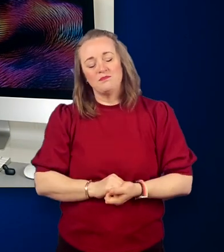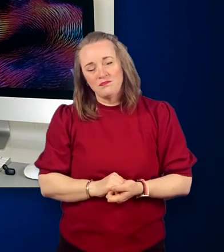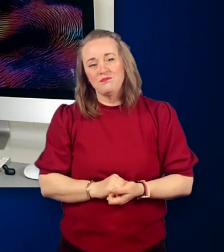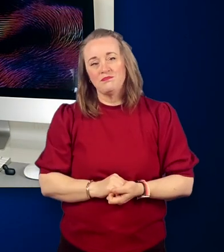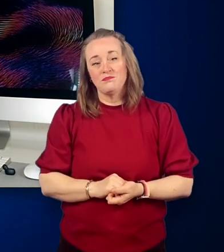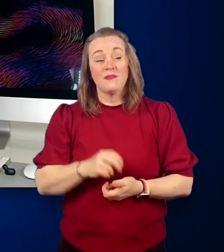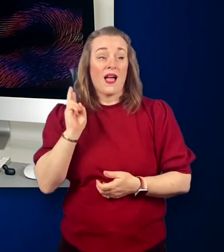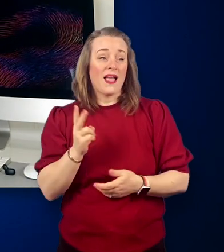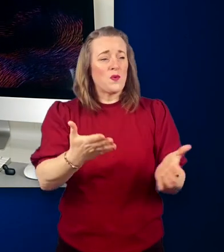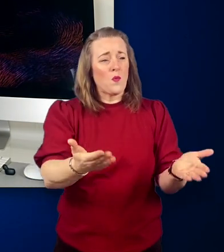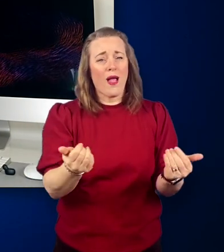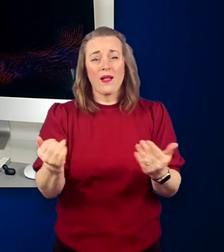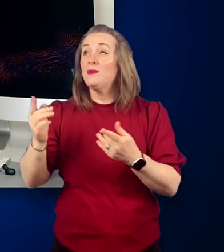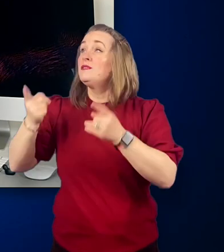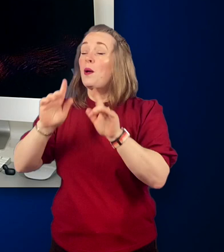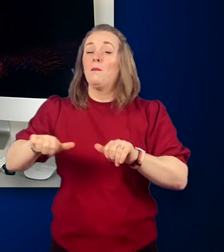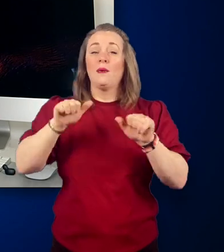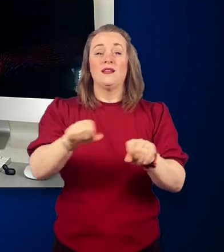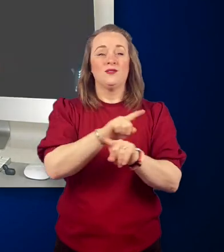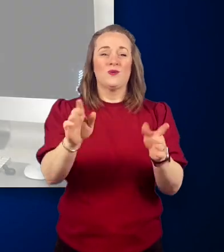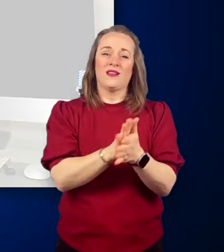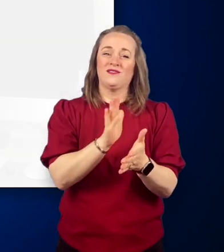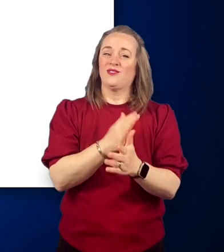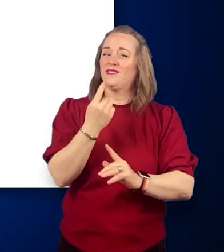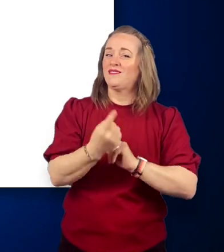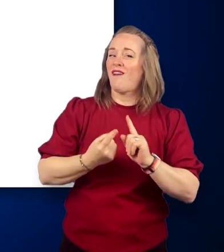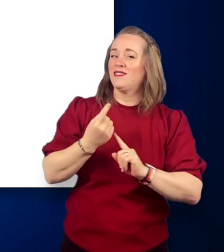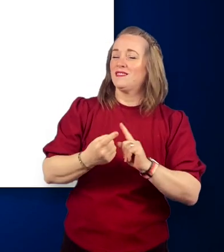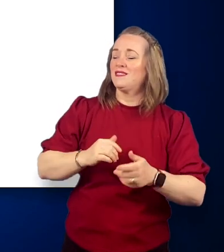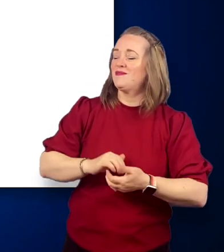welcome. God bless you and enjoy the service.